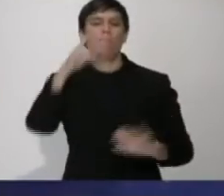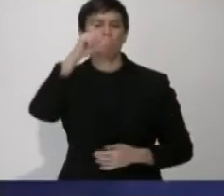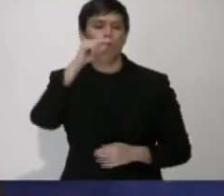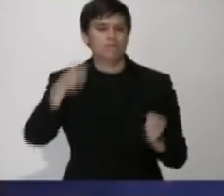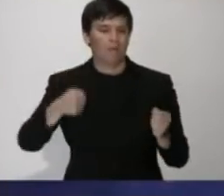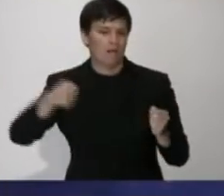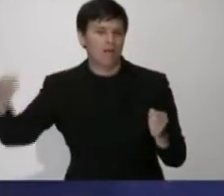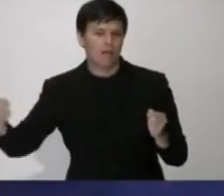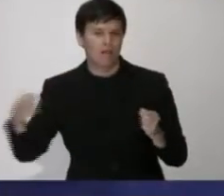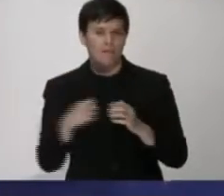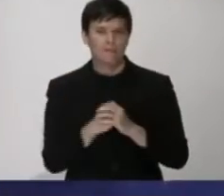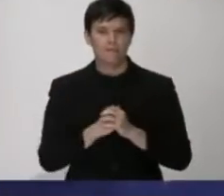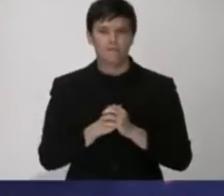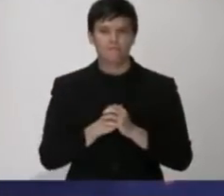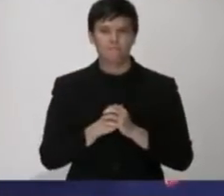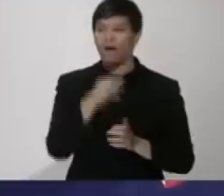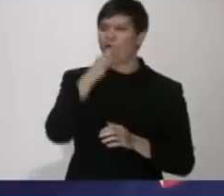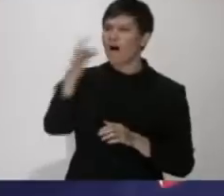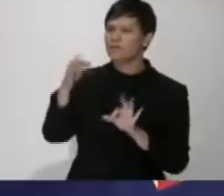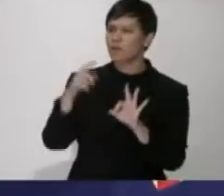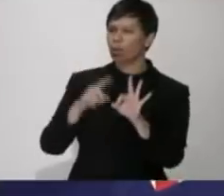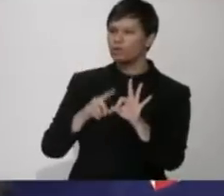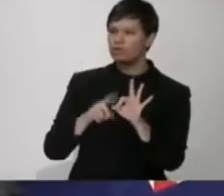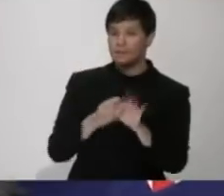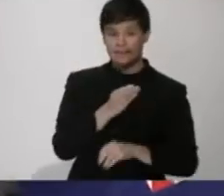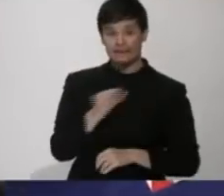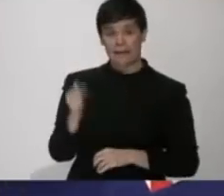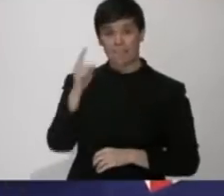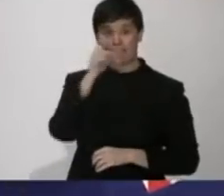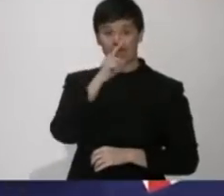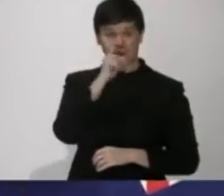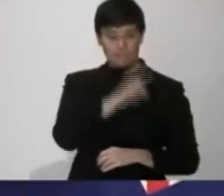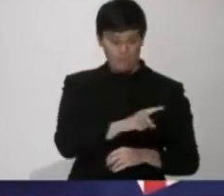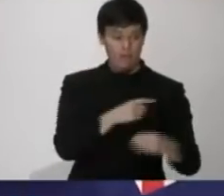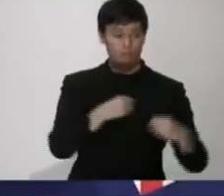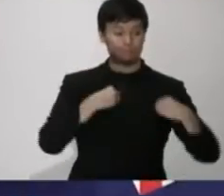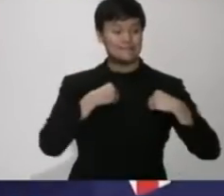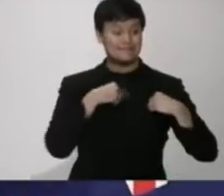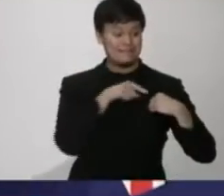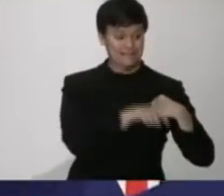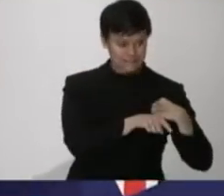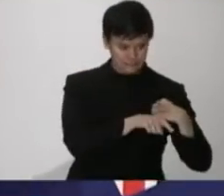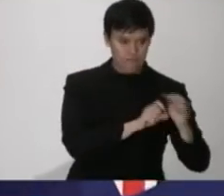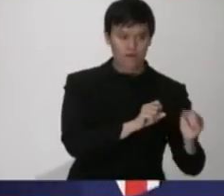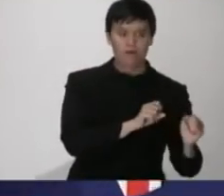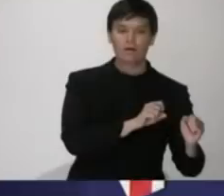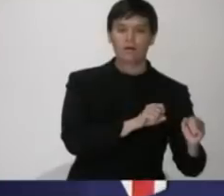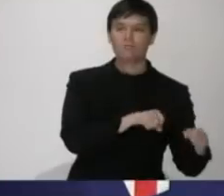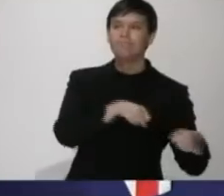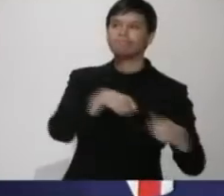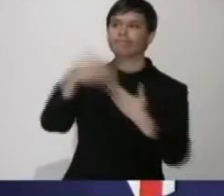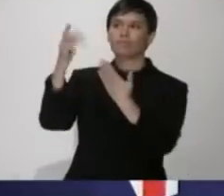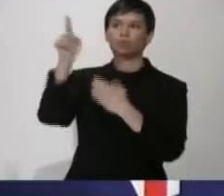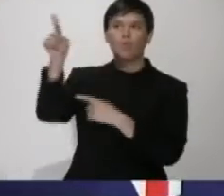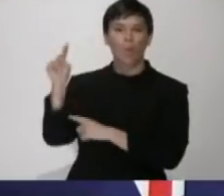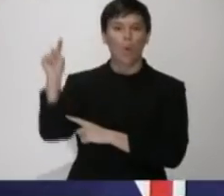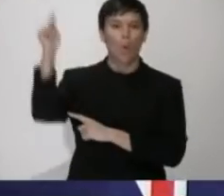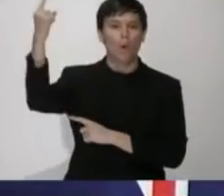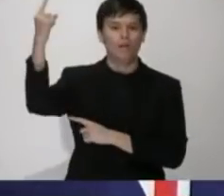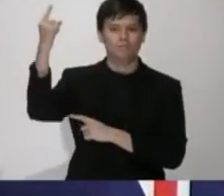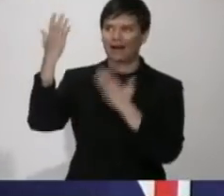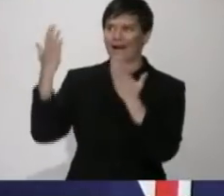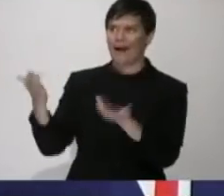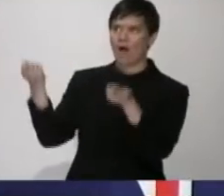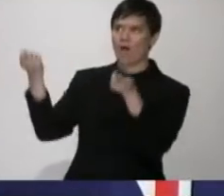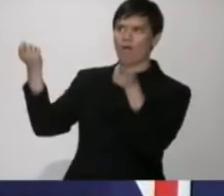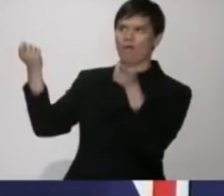to, such as suppliers that supply into Auckland, say they're not going to feel the impacts of this immediately, and so if you put